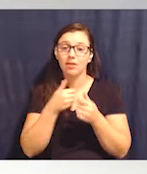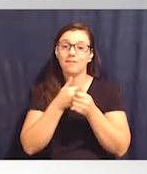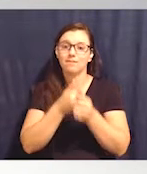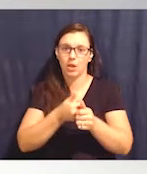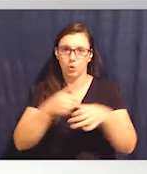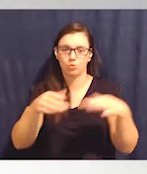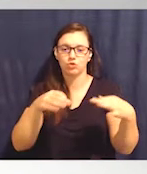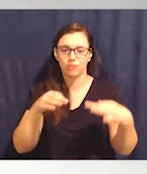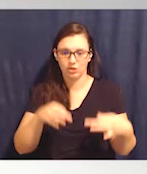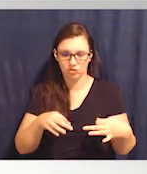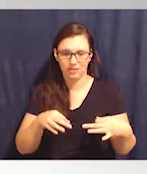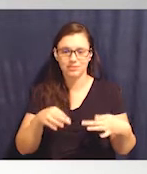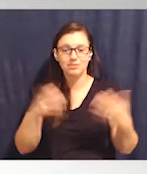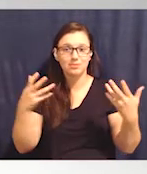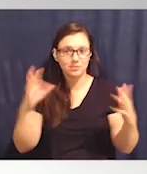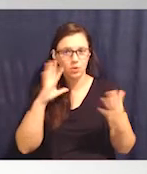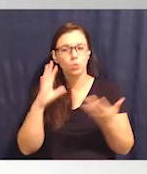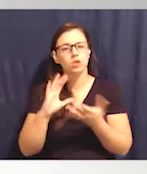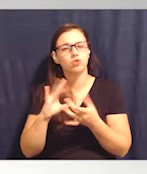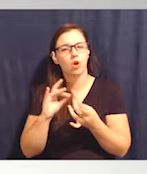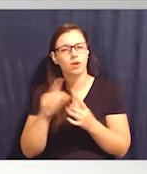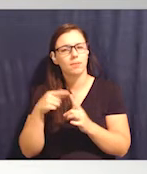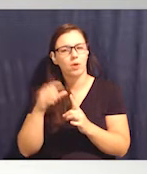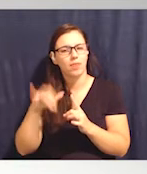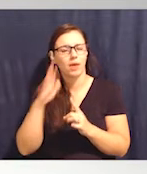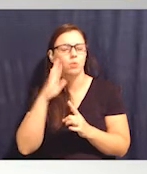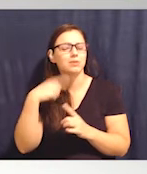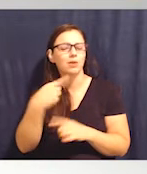tell you why I want you to watch it.